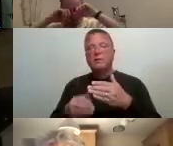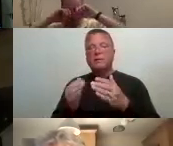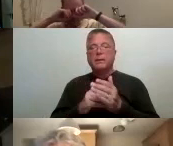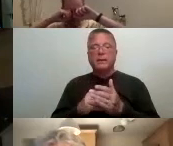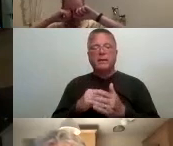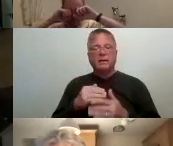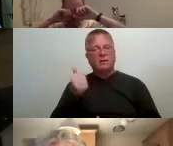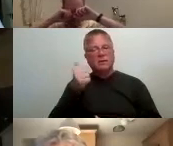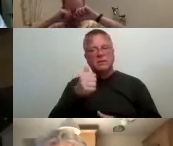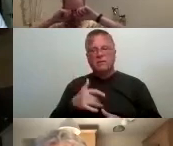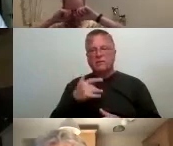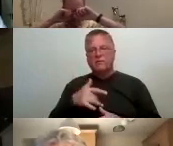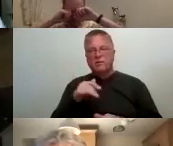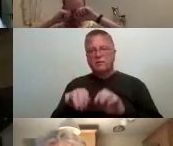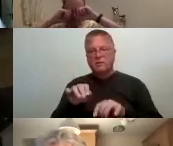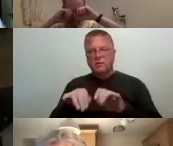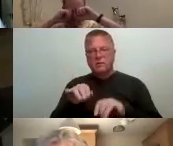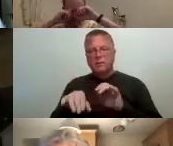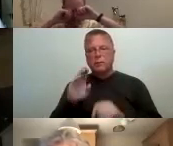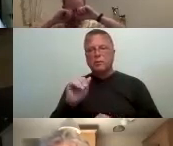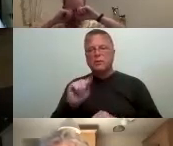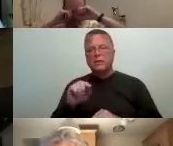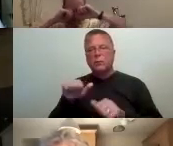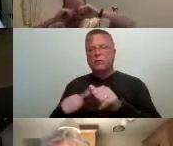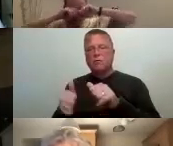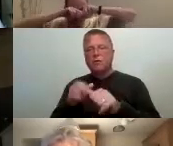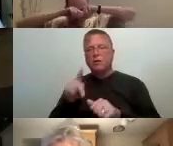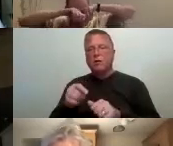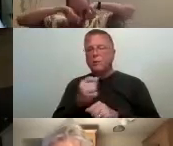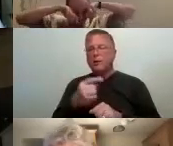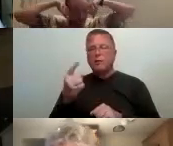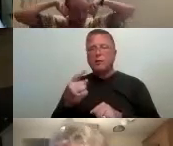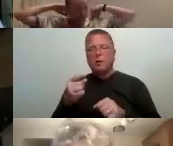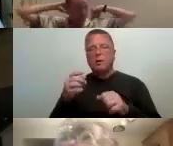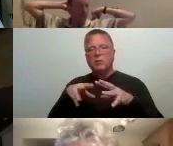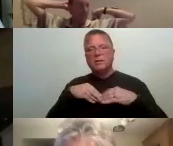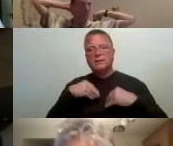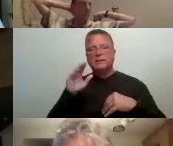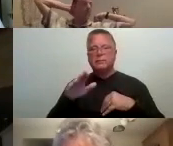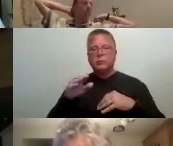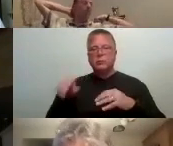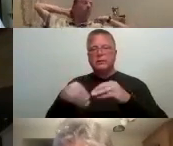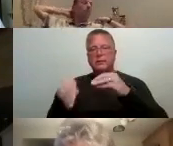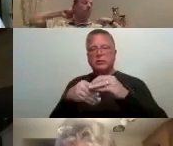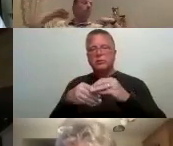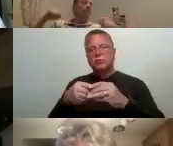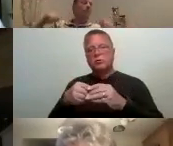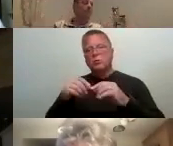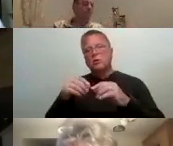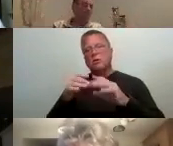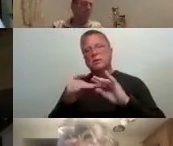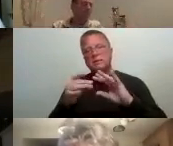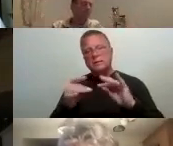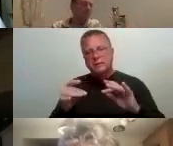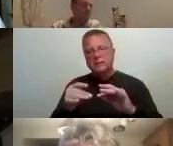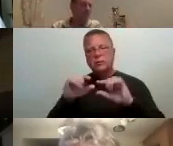type it in and to the chat, and we'll follow up with everyone. We'll take you up on your additional dialogues in groups or separately